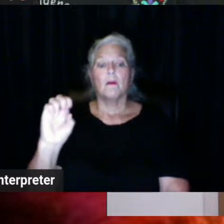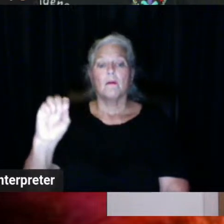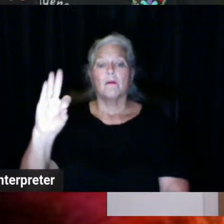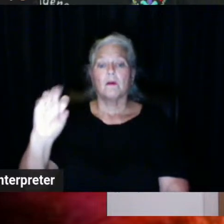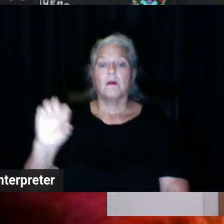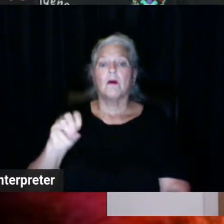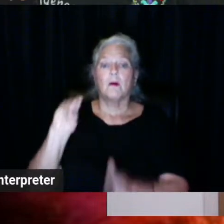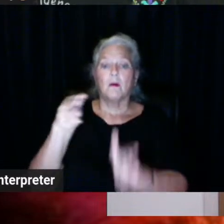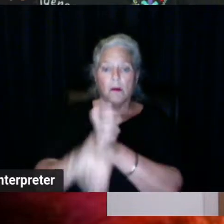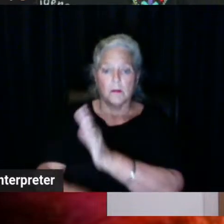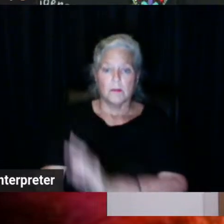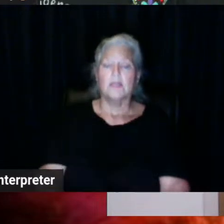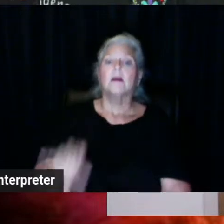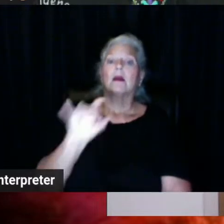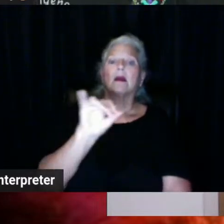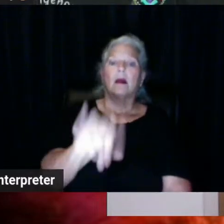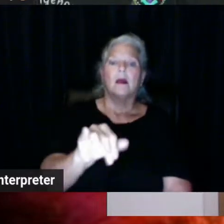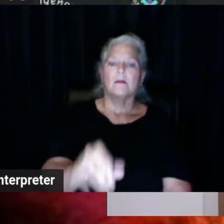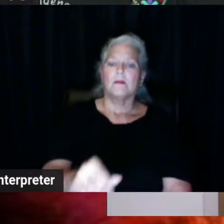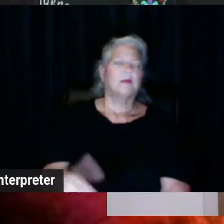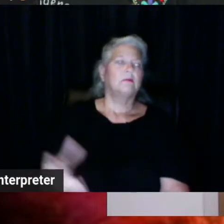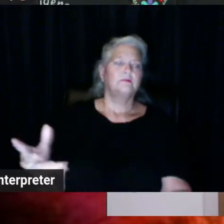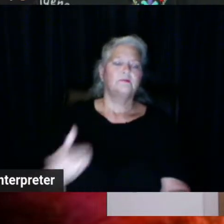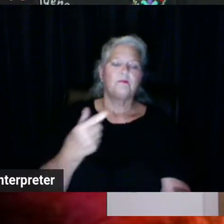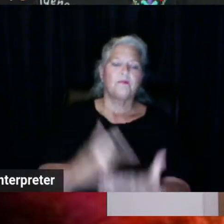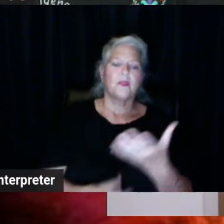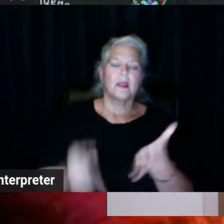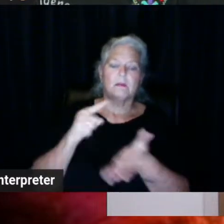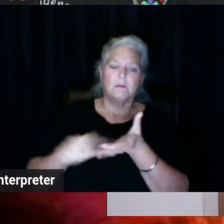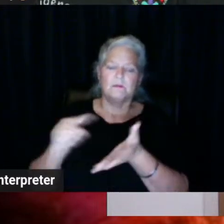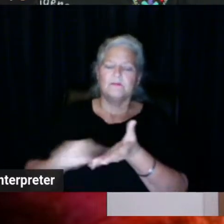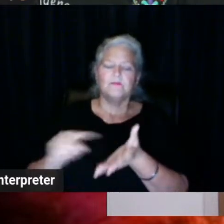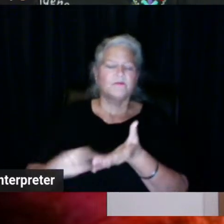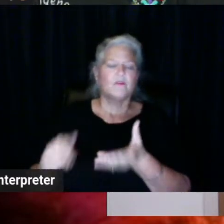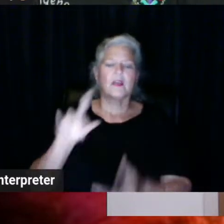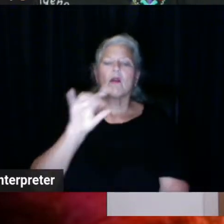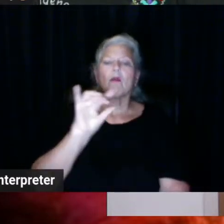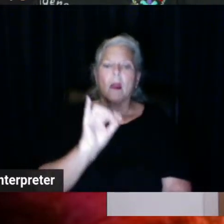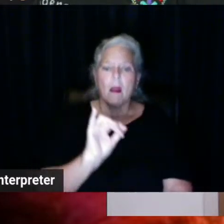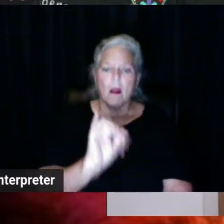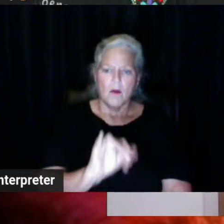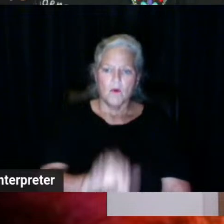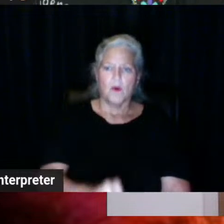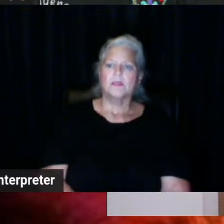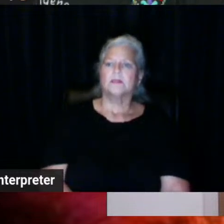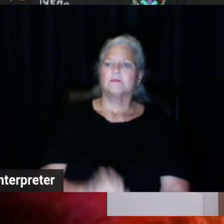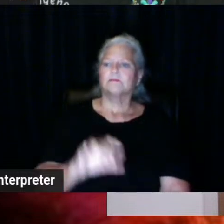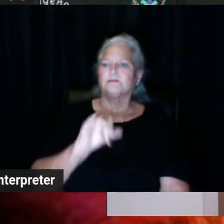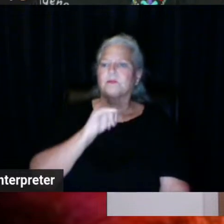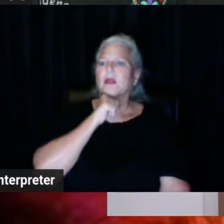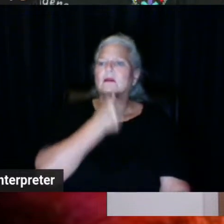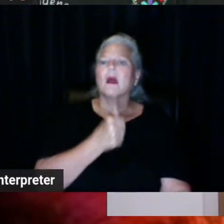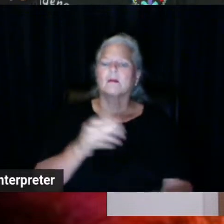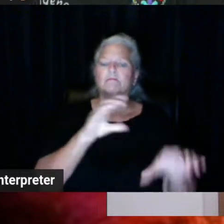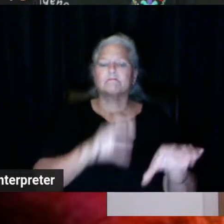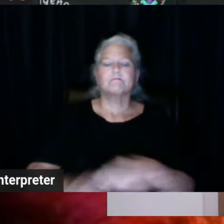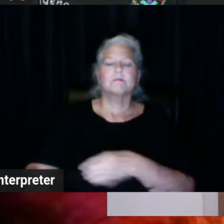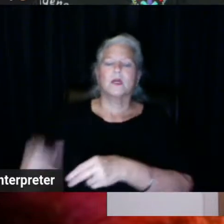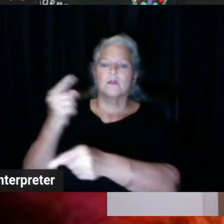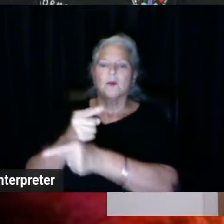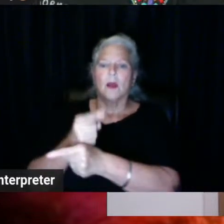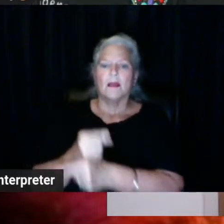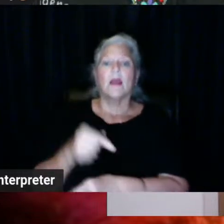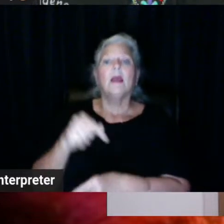was gross incompetence at best and will be taught in criminal law classes for decades to come on how not to handle a murder crime